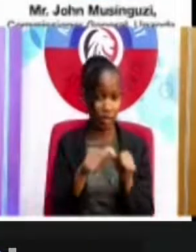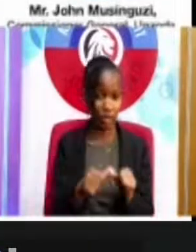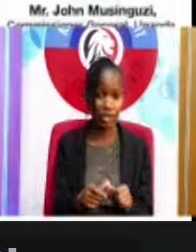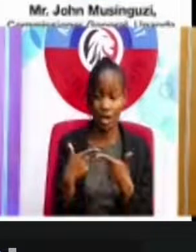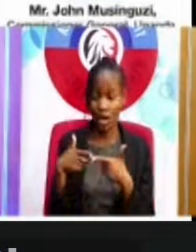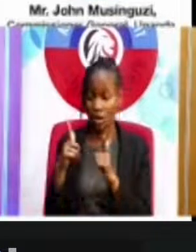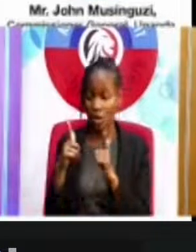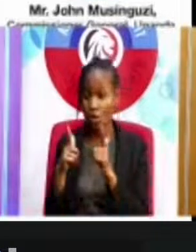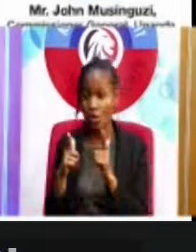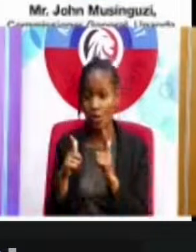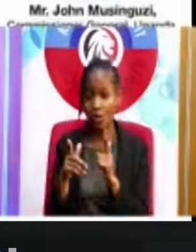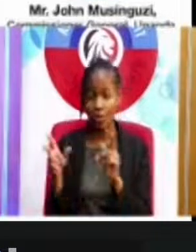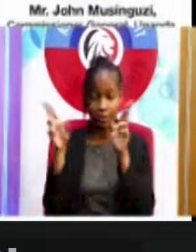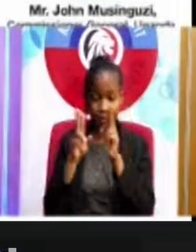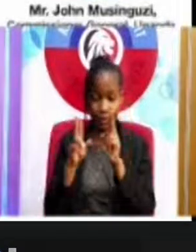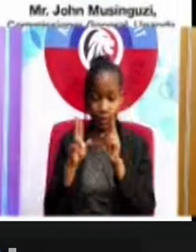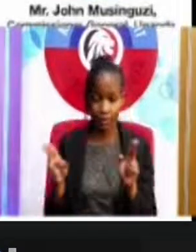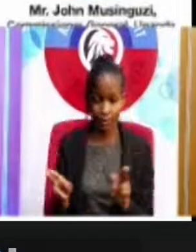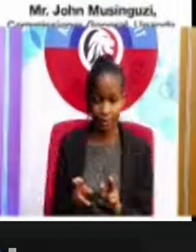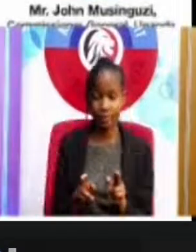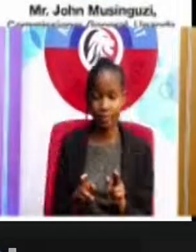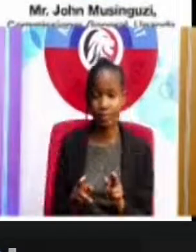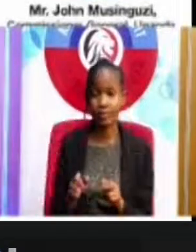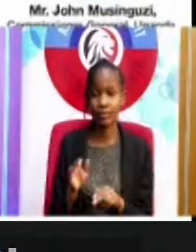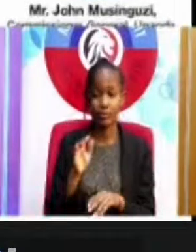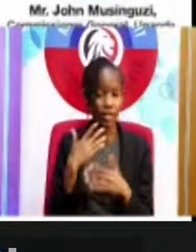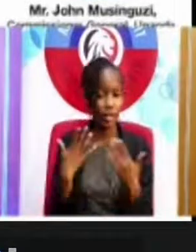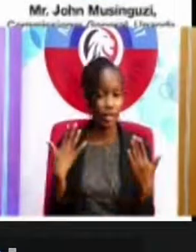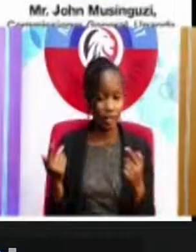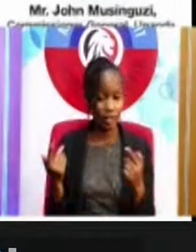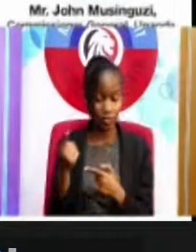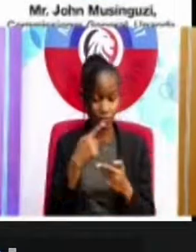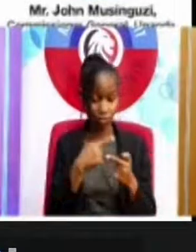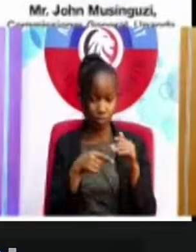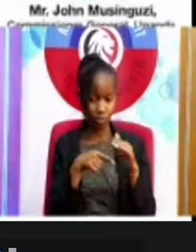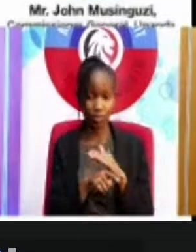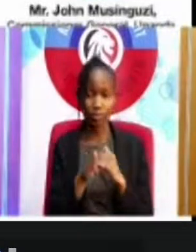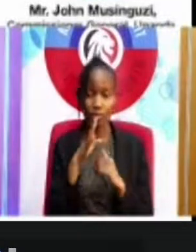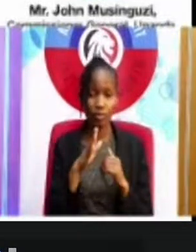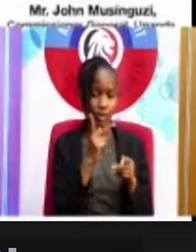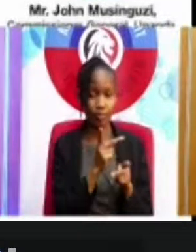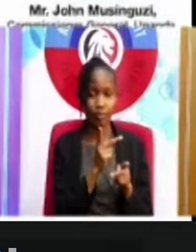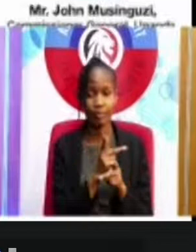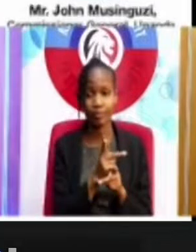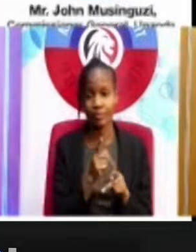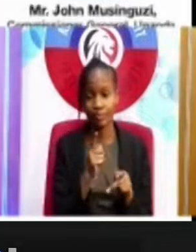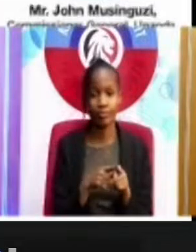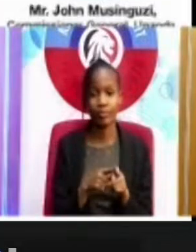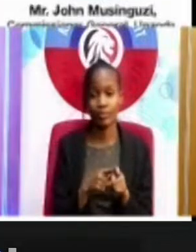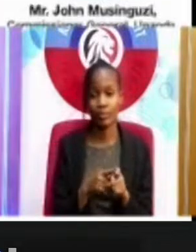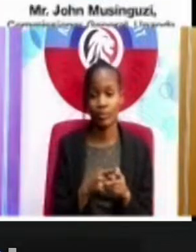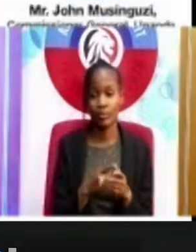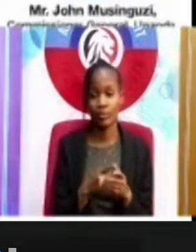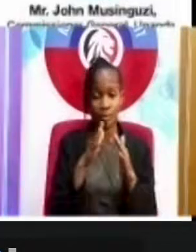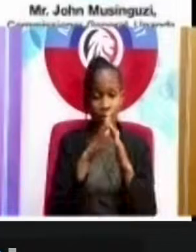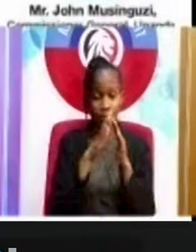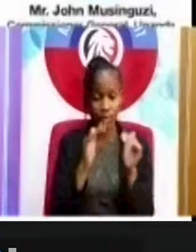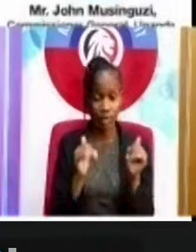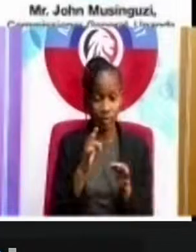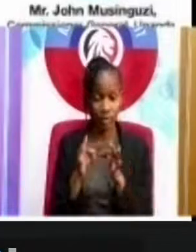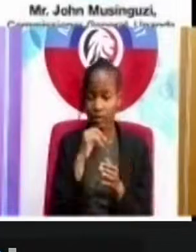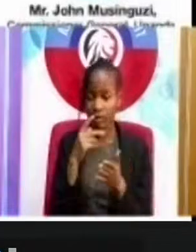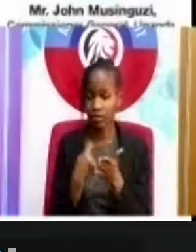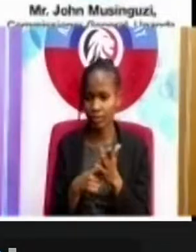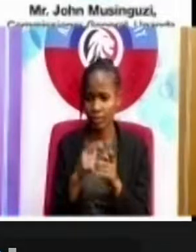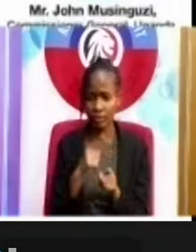international goods to come in and be warehoused even when there was no capacity to pay. As the lockdown measures